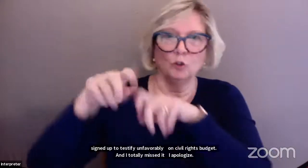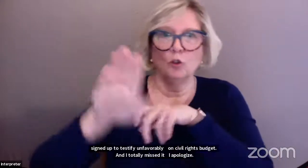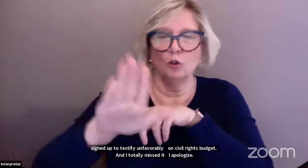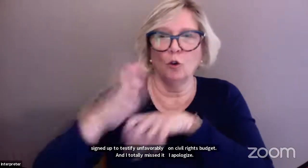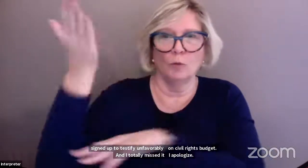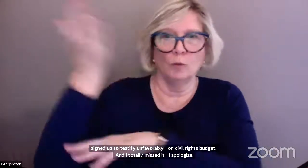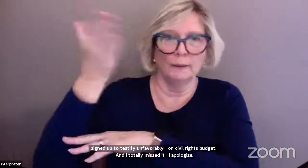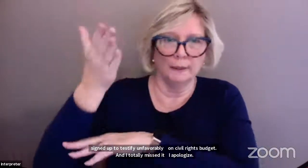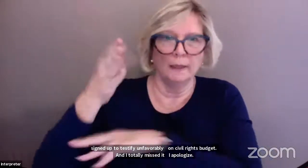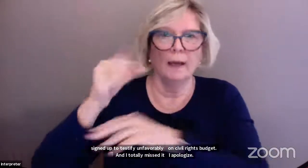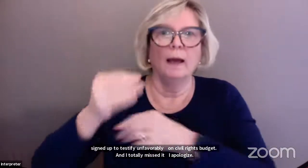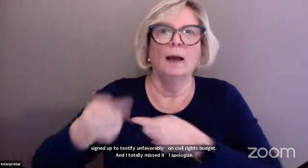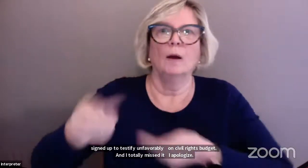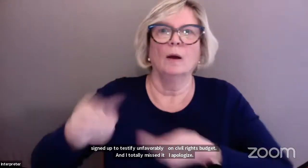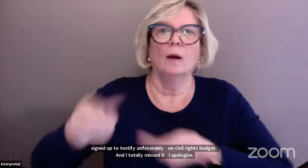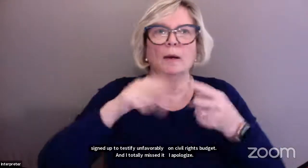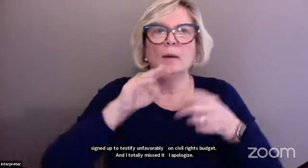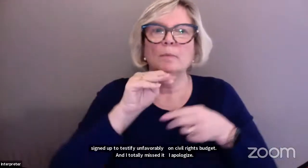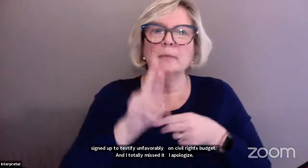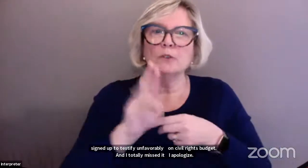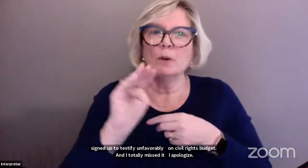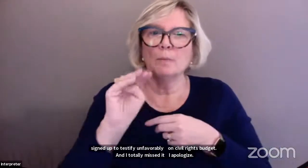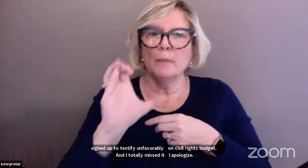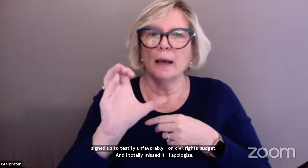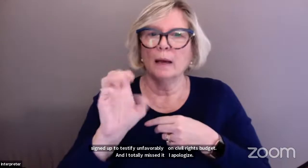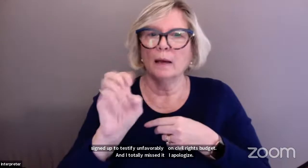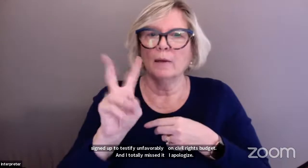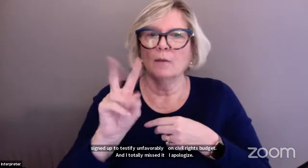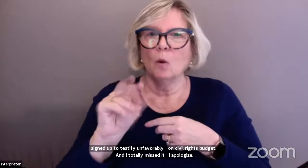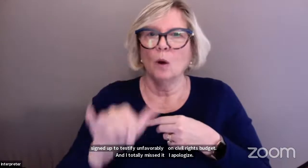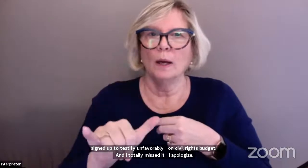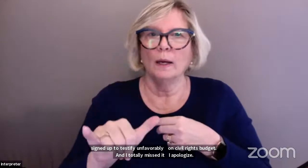Mr. Vince McAvoy is still on.